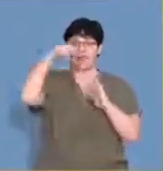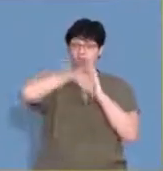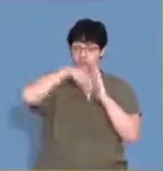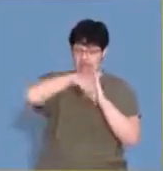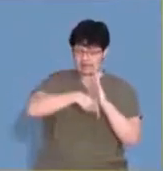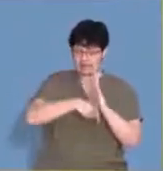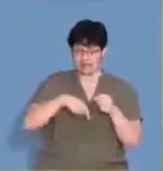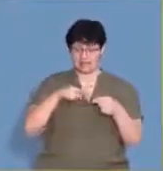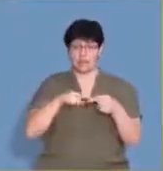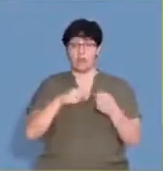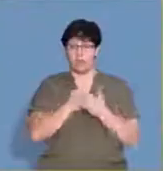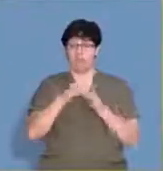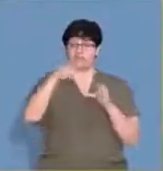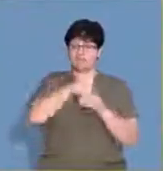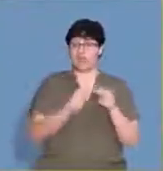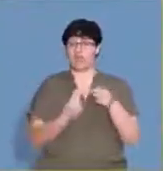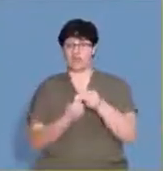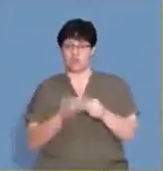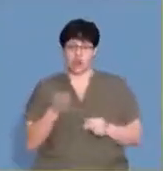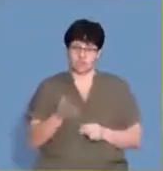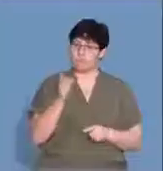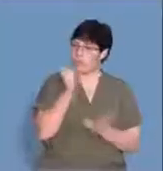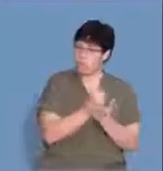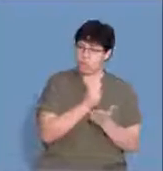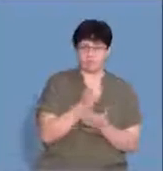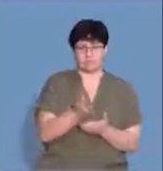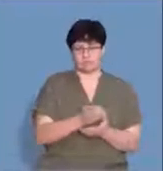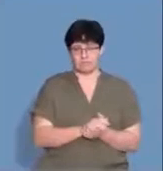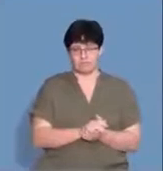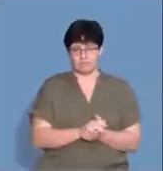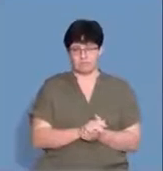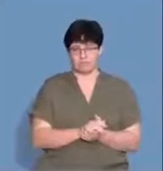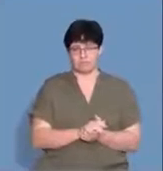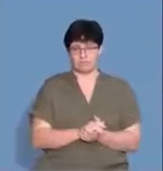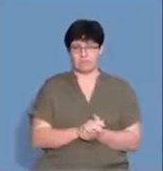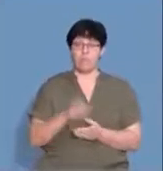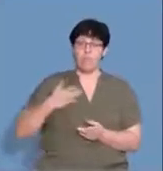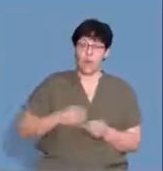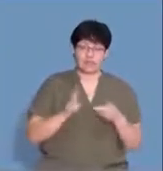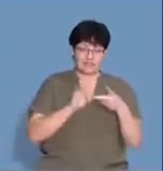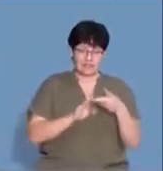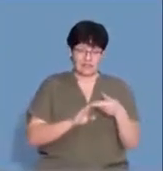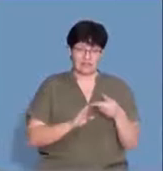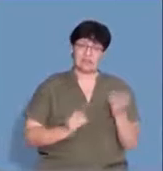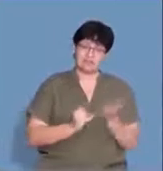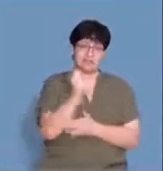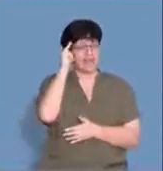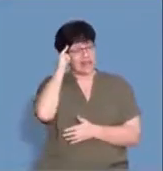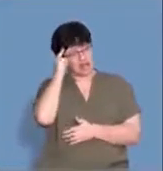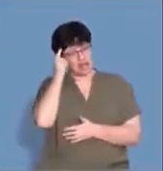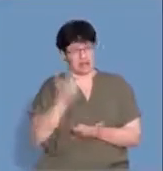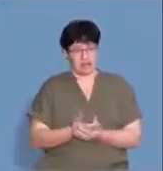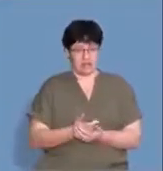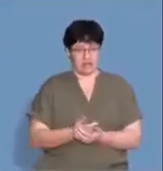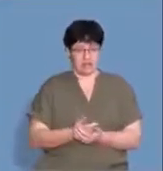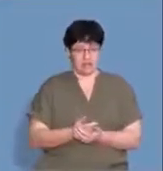so you always need to include a unit in your answers. I want you to go to bed early